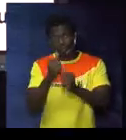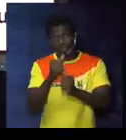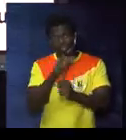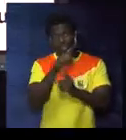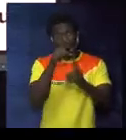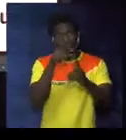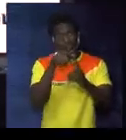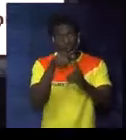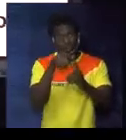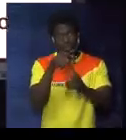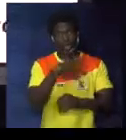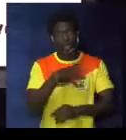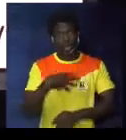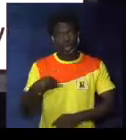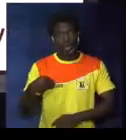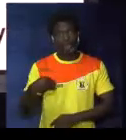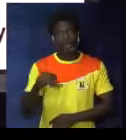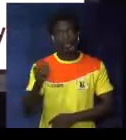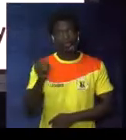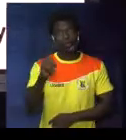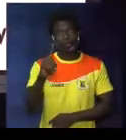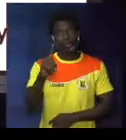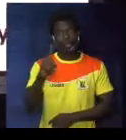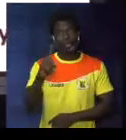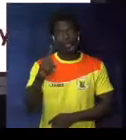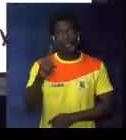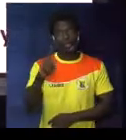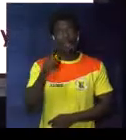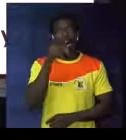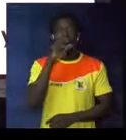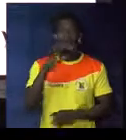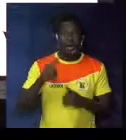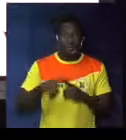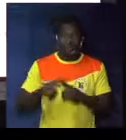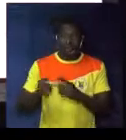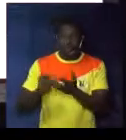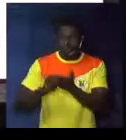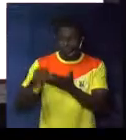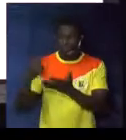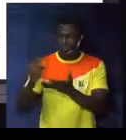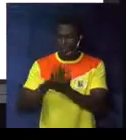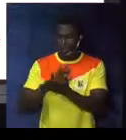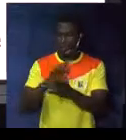which, when, and where. You are